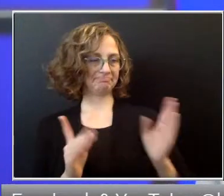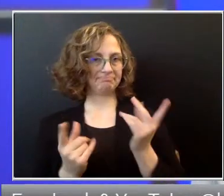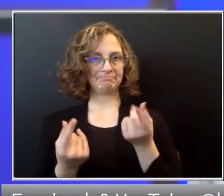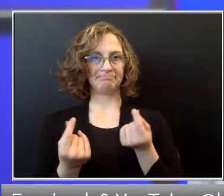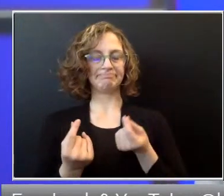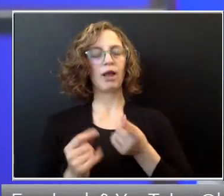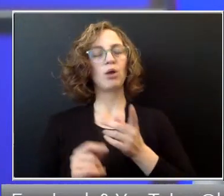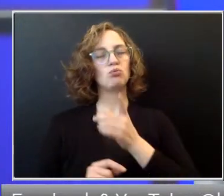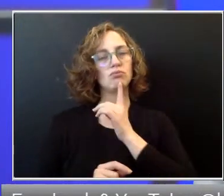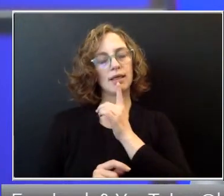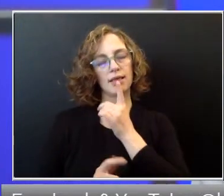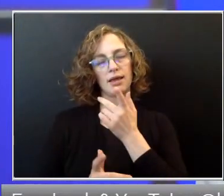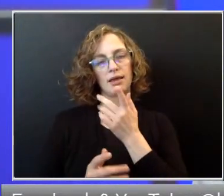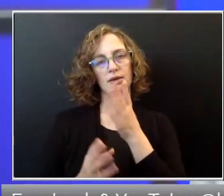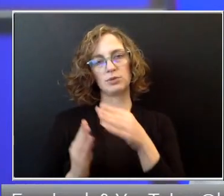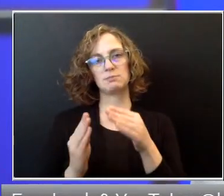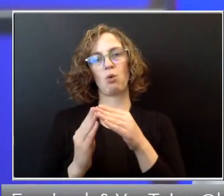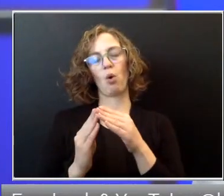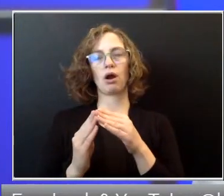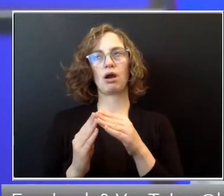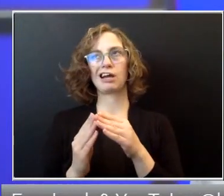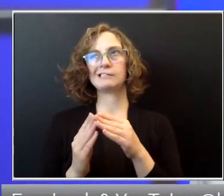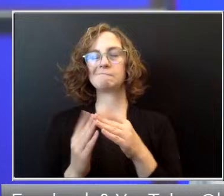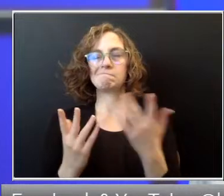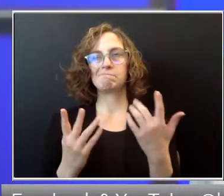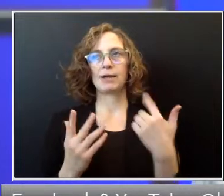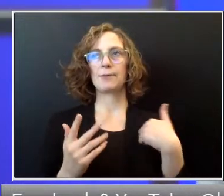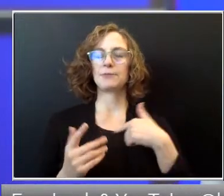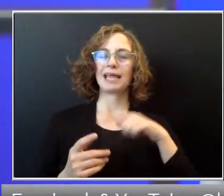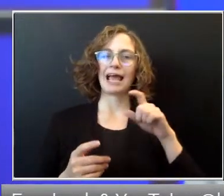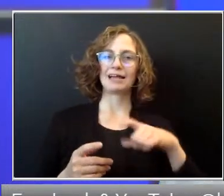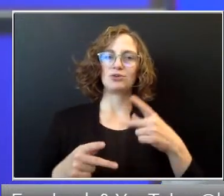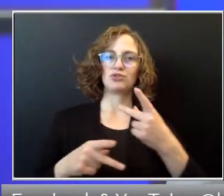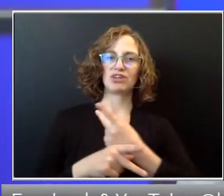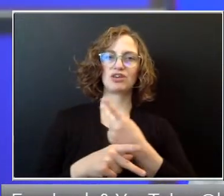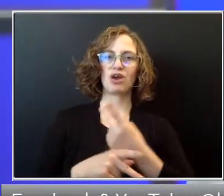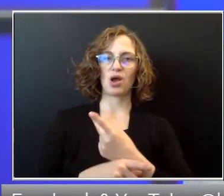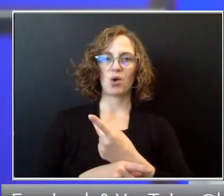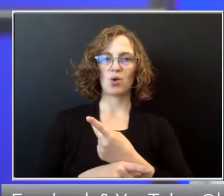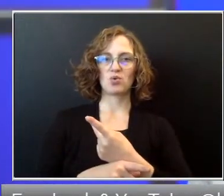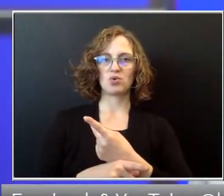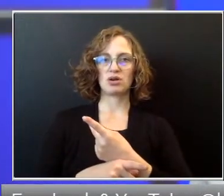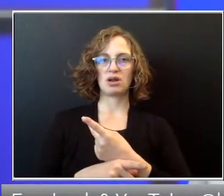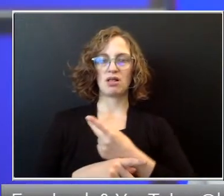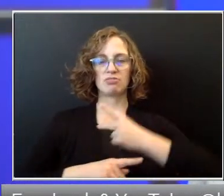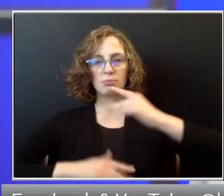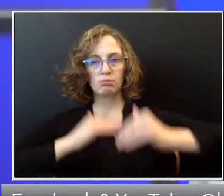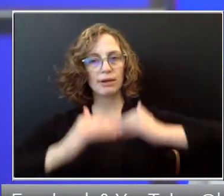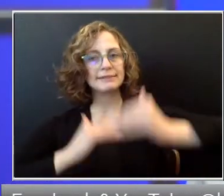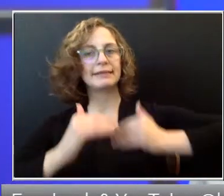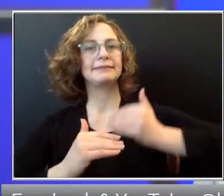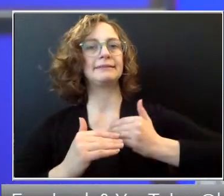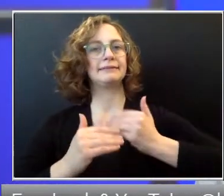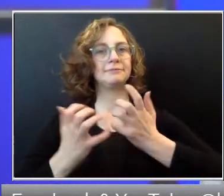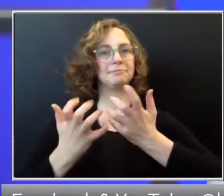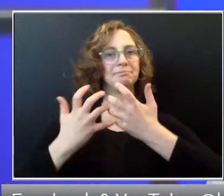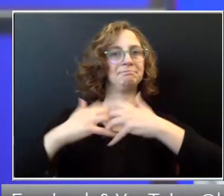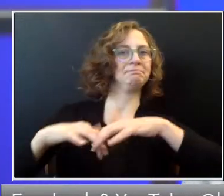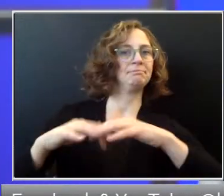of how does the whole process fit in with everything else that was going on around that weekend, and we just sort